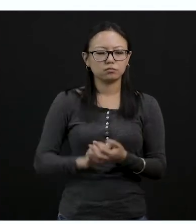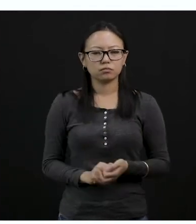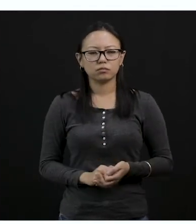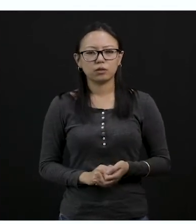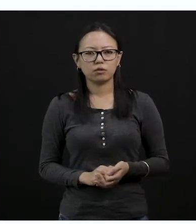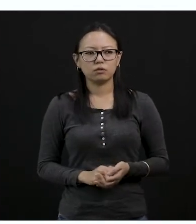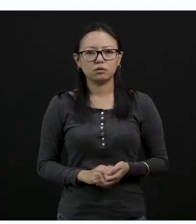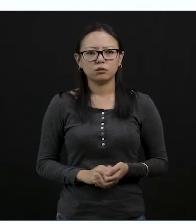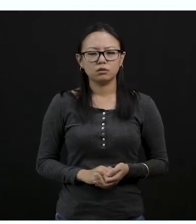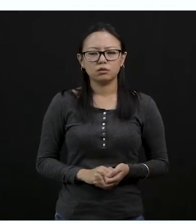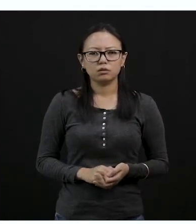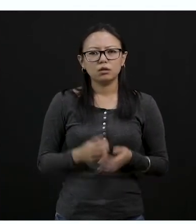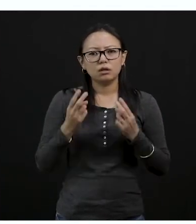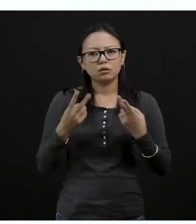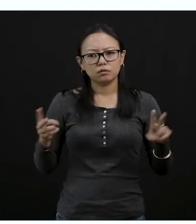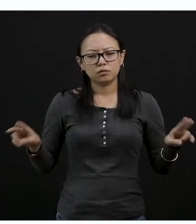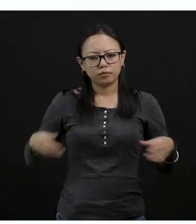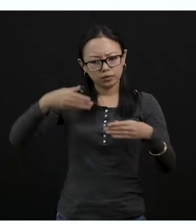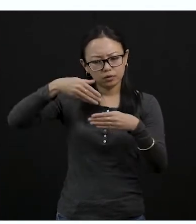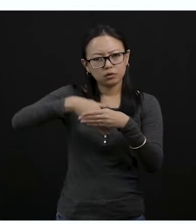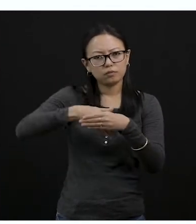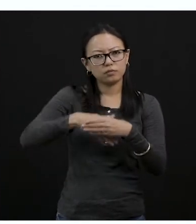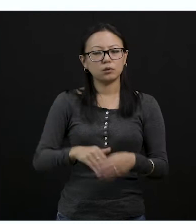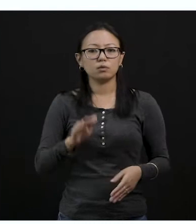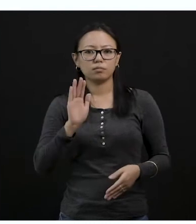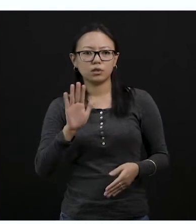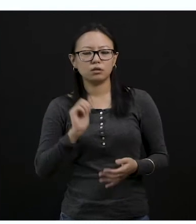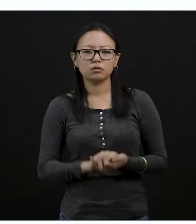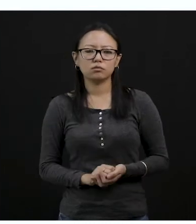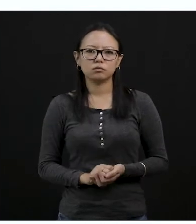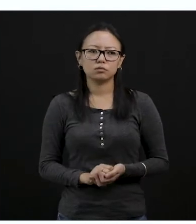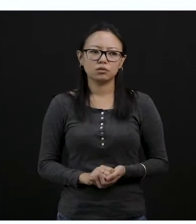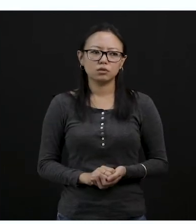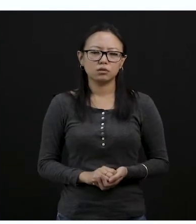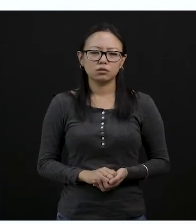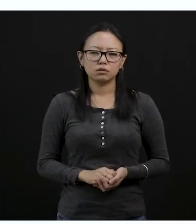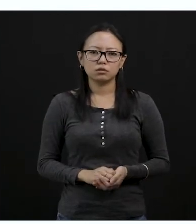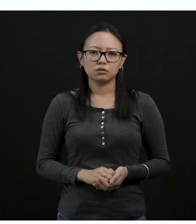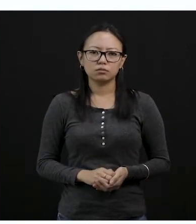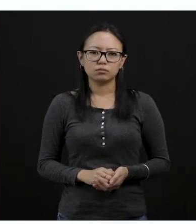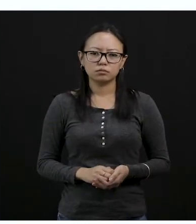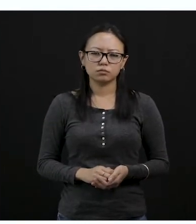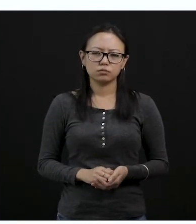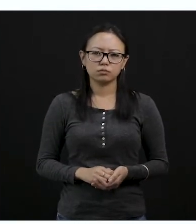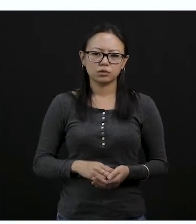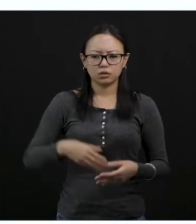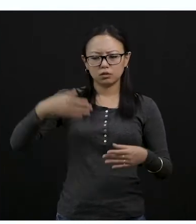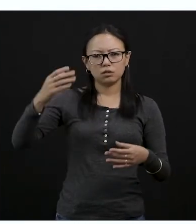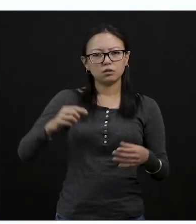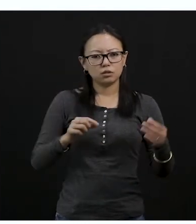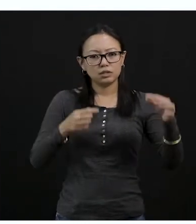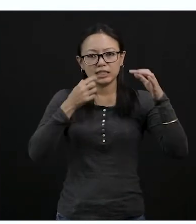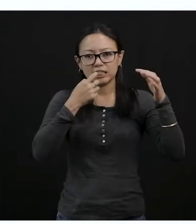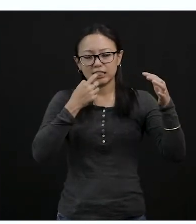letter, or you can also use a postcard. Okay, now once you put the letter inside, you're